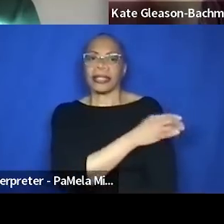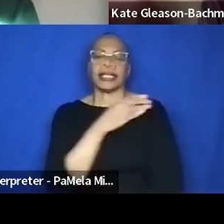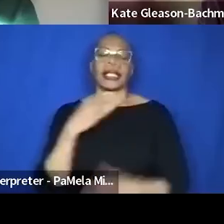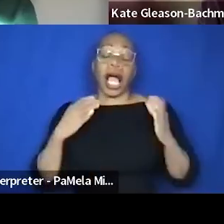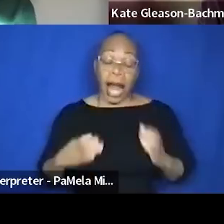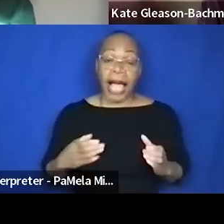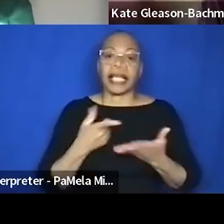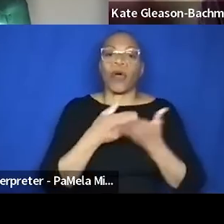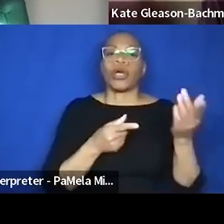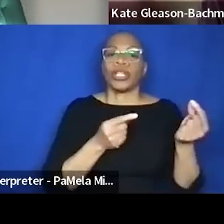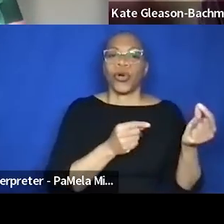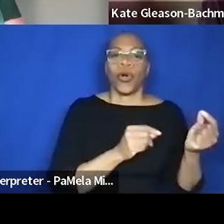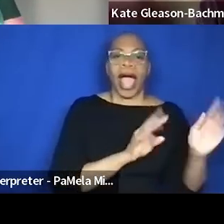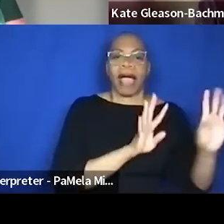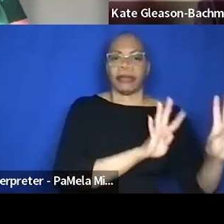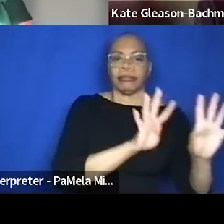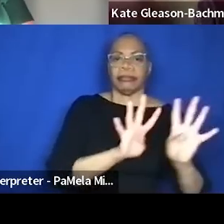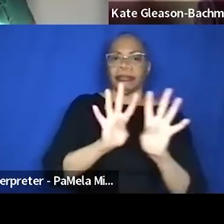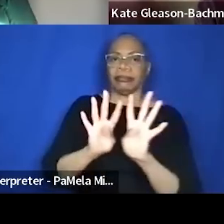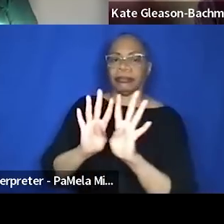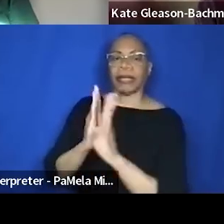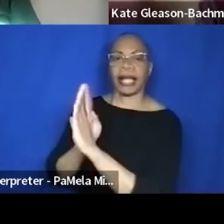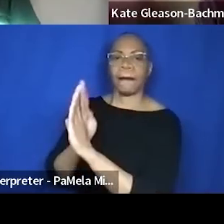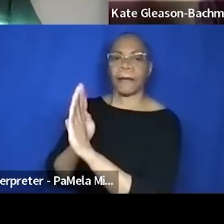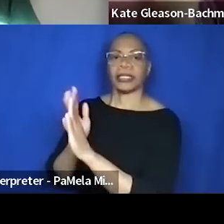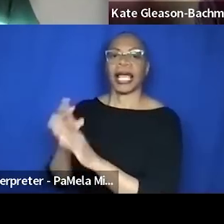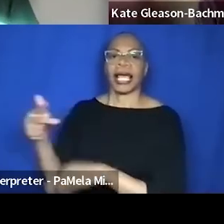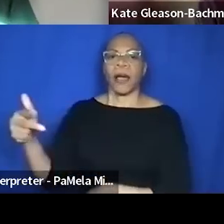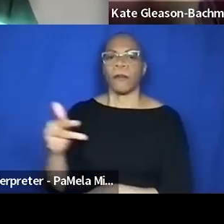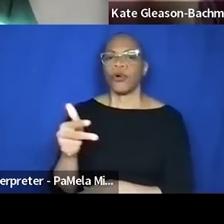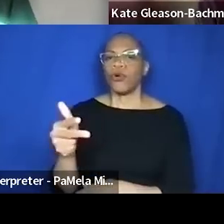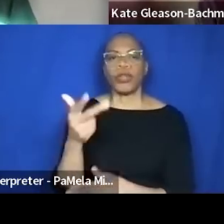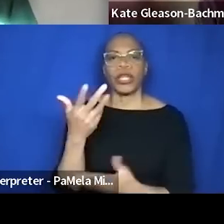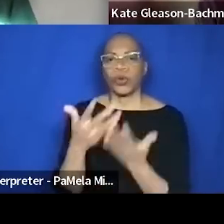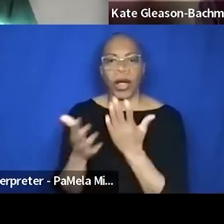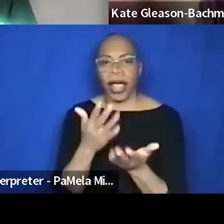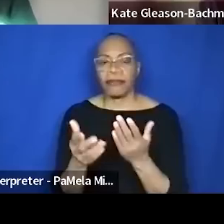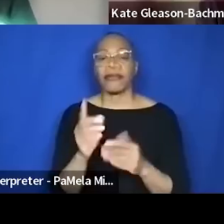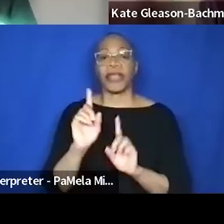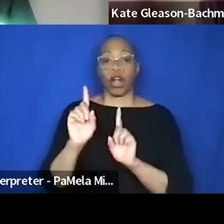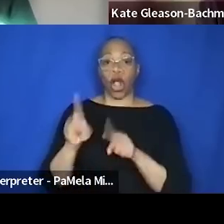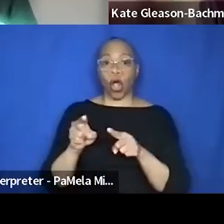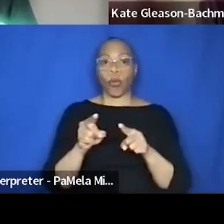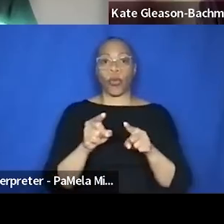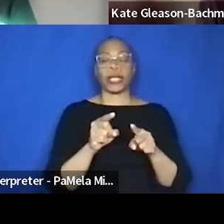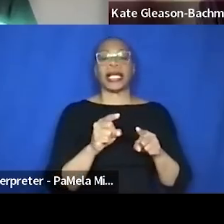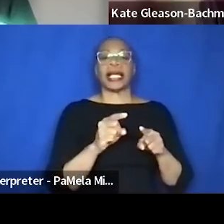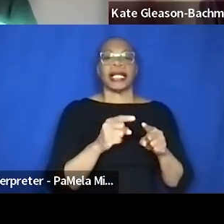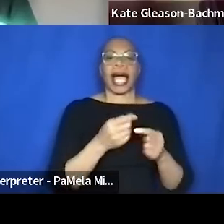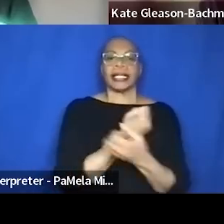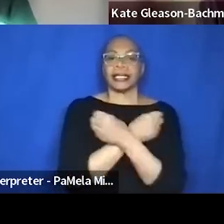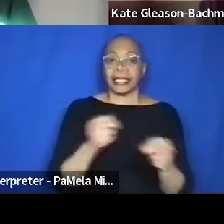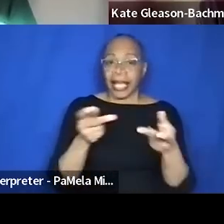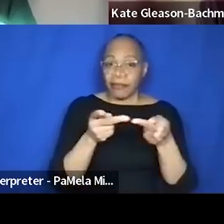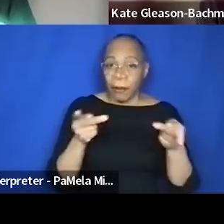them on the bus and then move them to where they're going, hotels, shelters, wherever they're going. So the good thing about it is